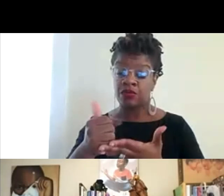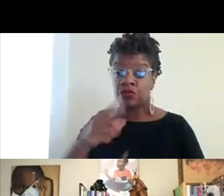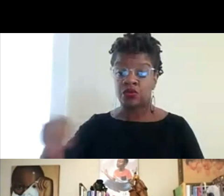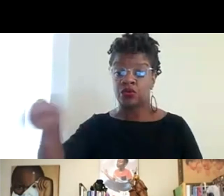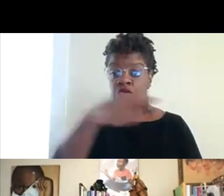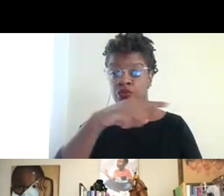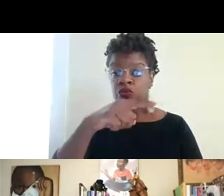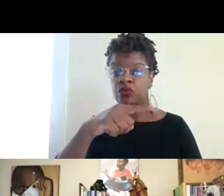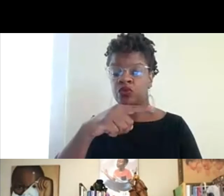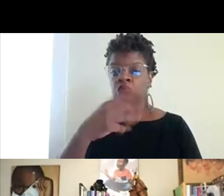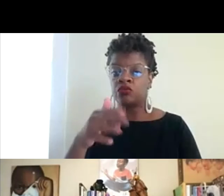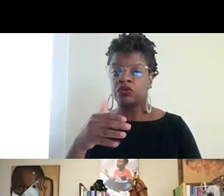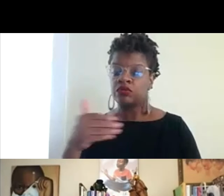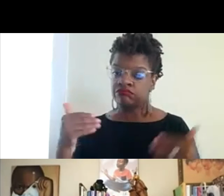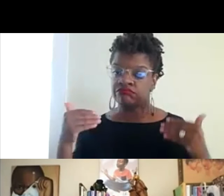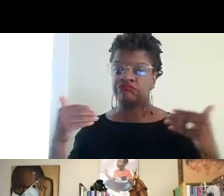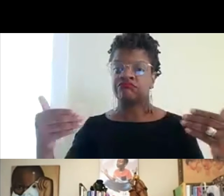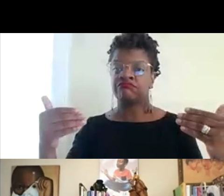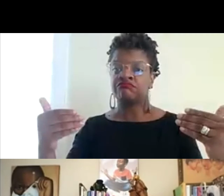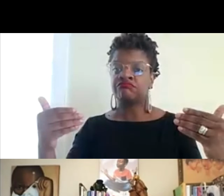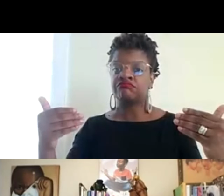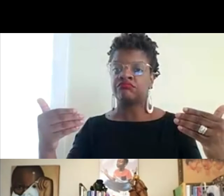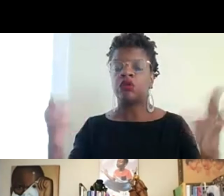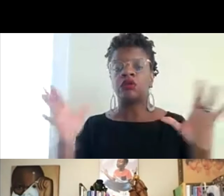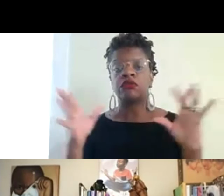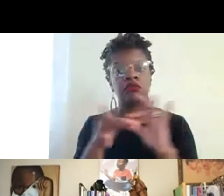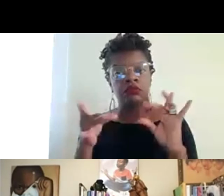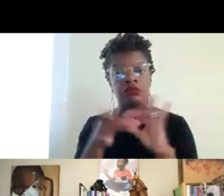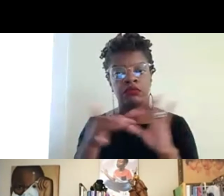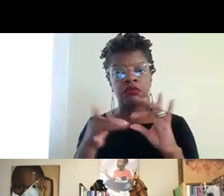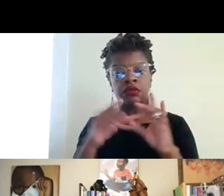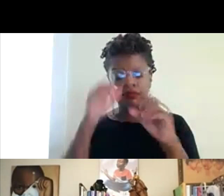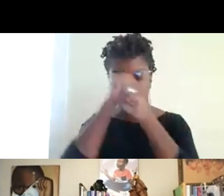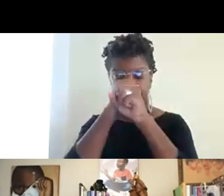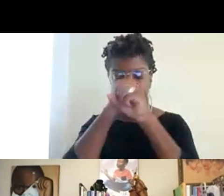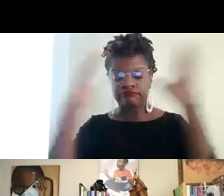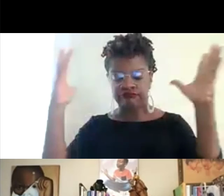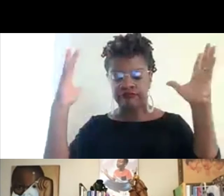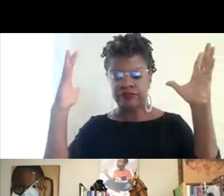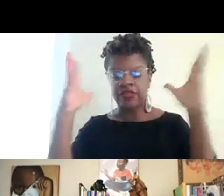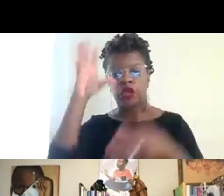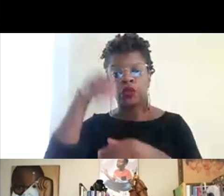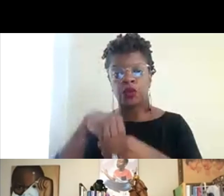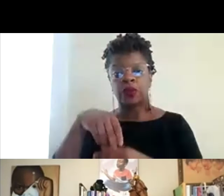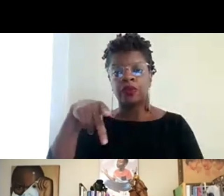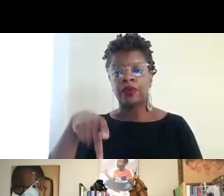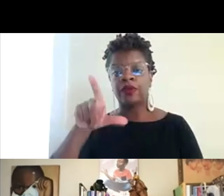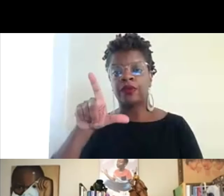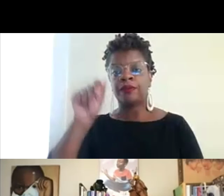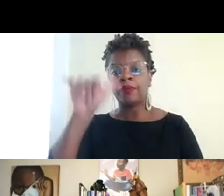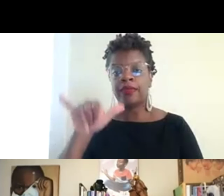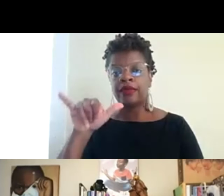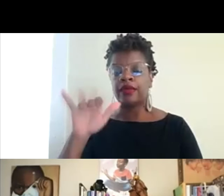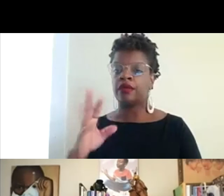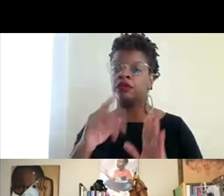your movement and articulation of a vision that embodies play, that is representative of